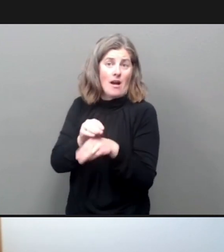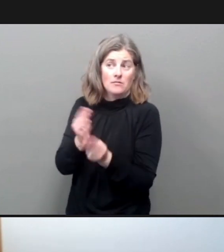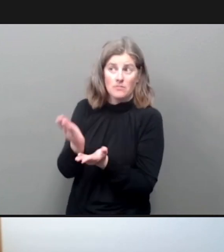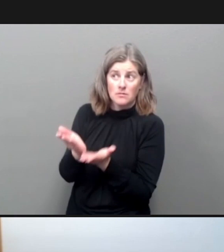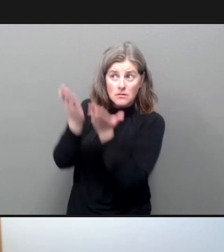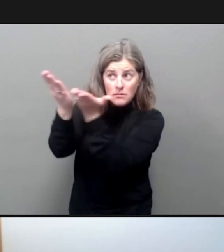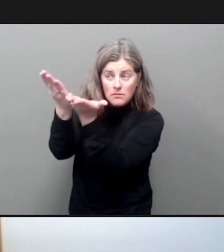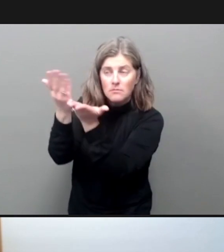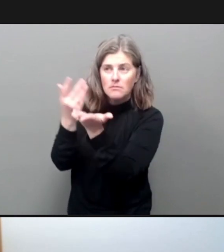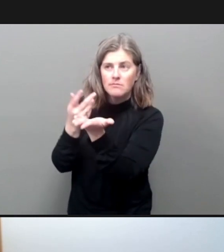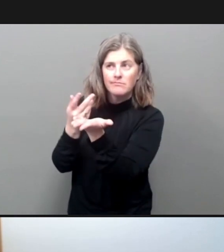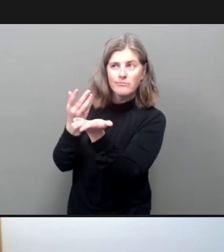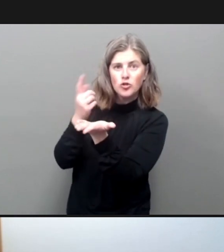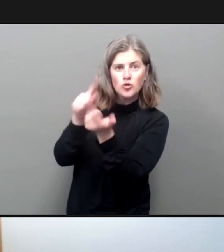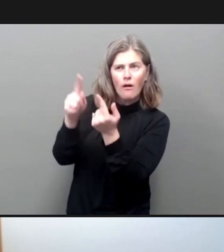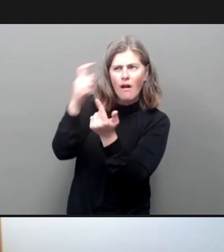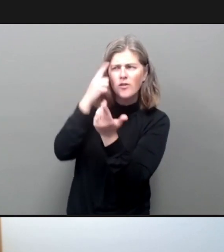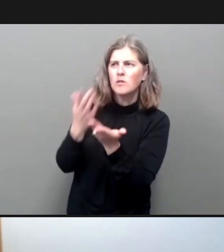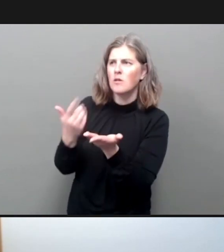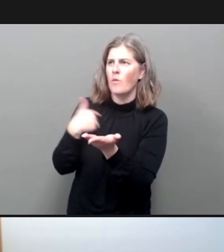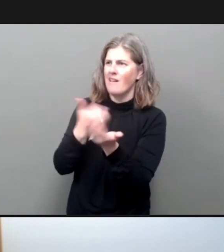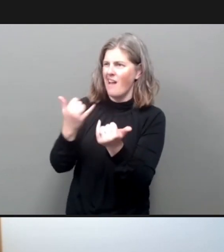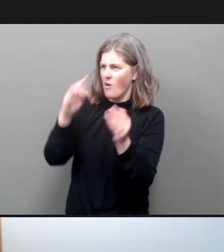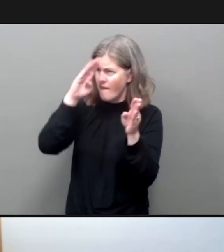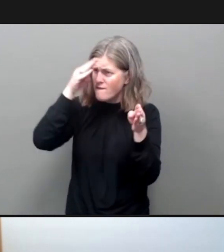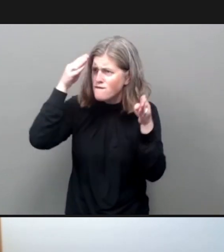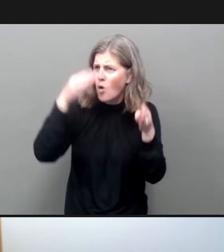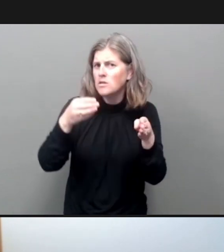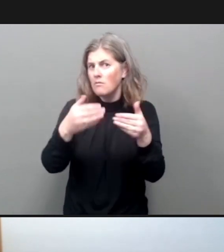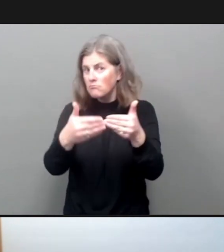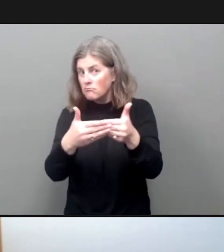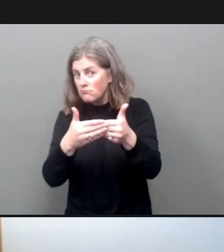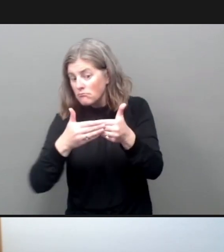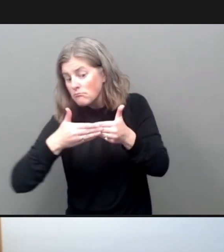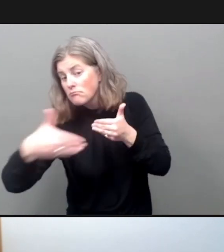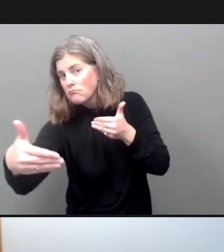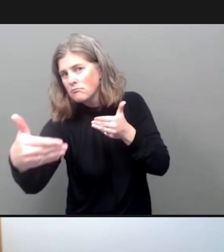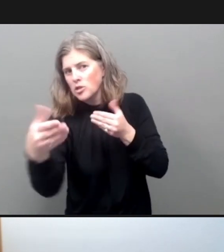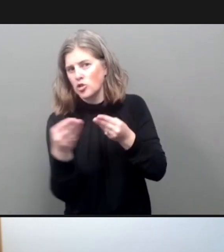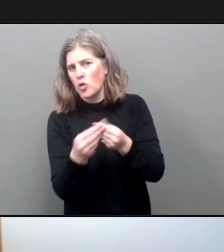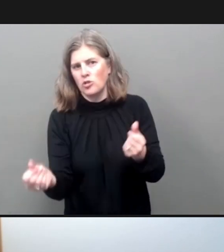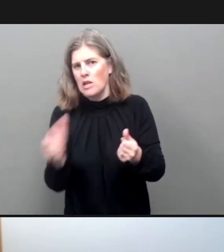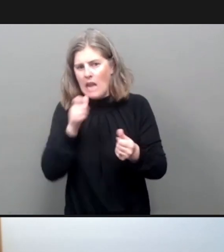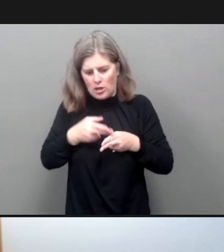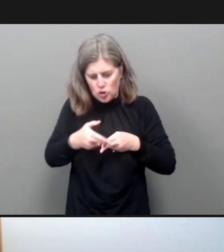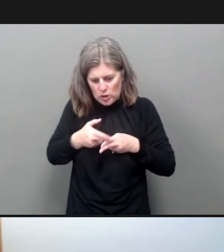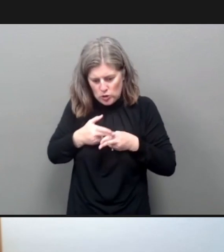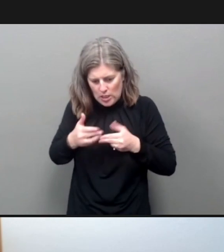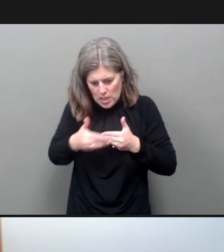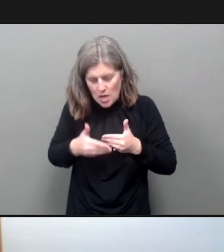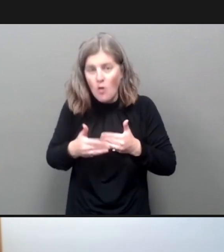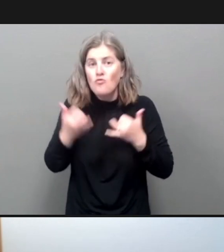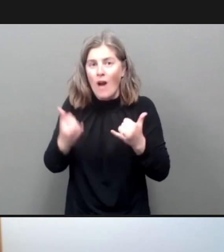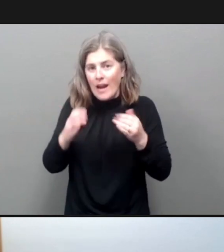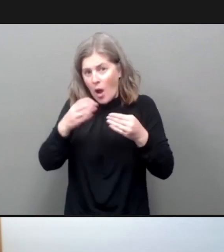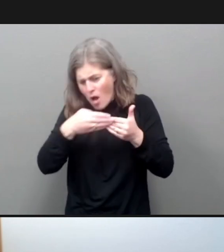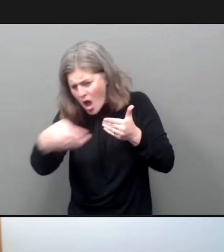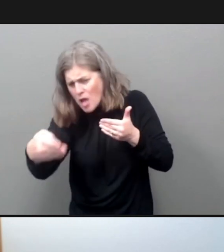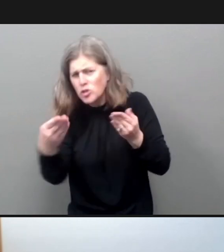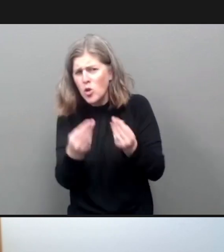let's focus as much as we can on long run solutions to this, which right now are vaccinated,